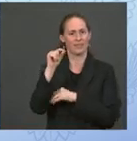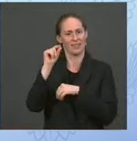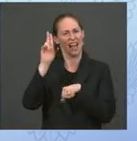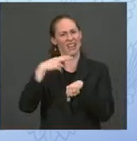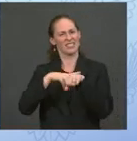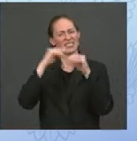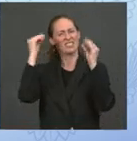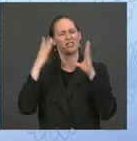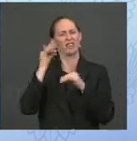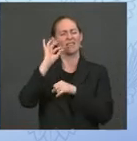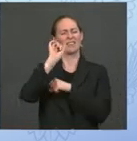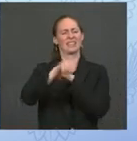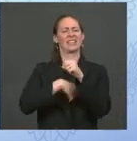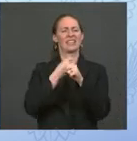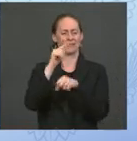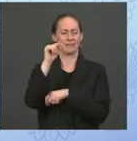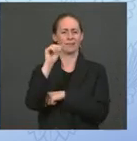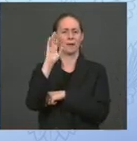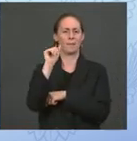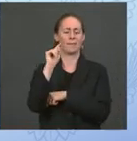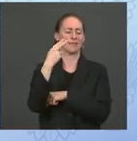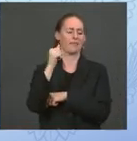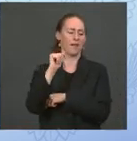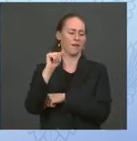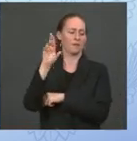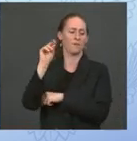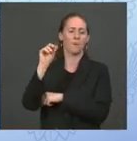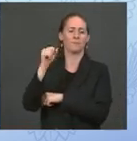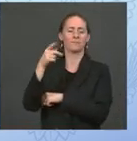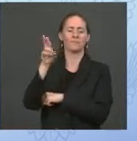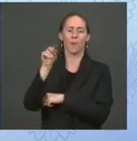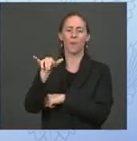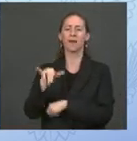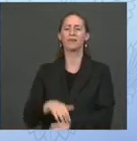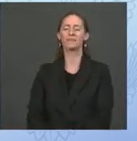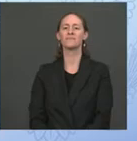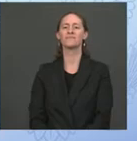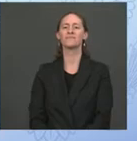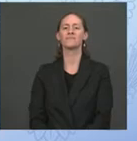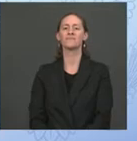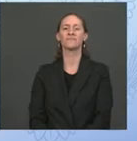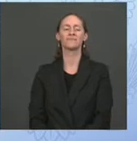Tabitha Rosbroy. Let's give Tabitha a loud round of applause.